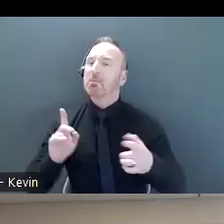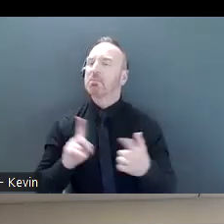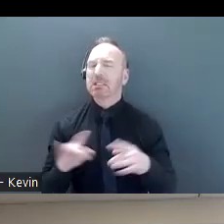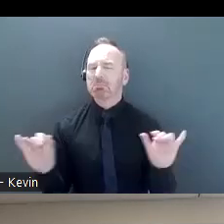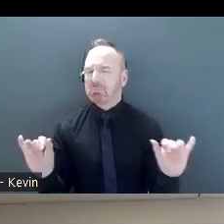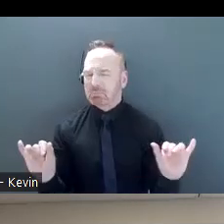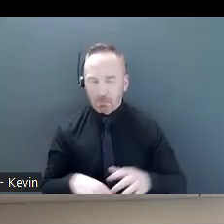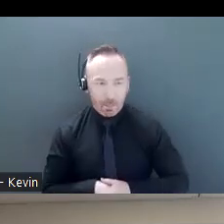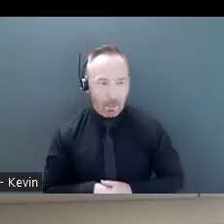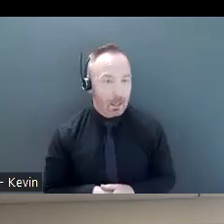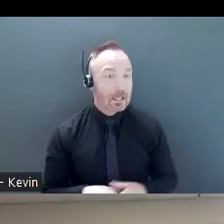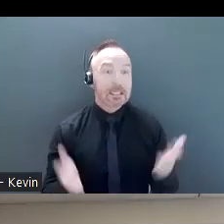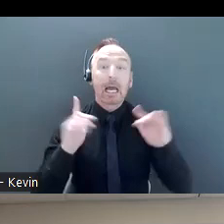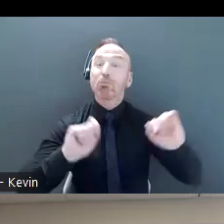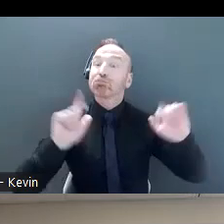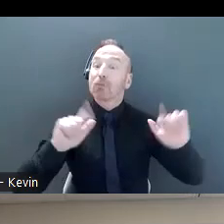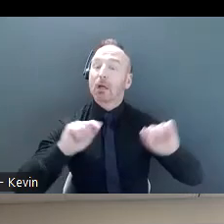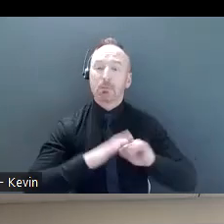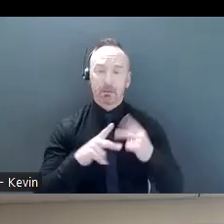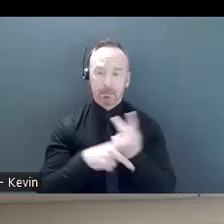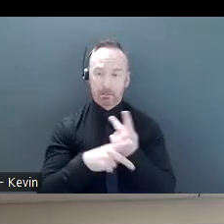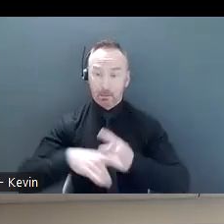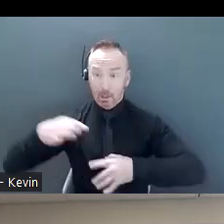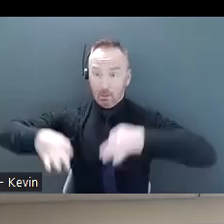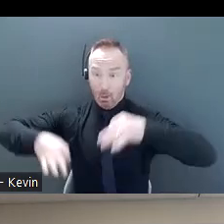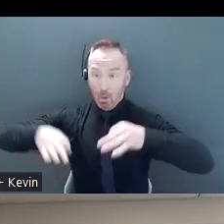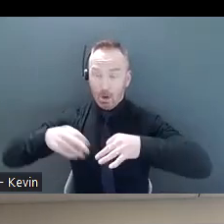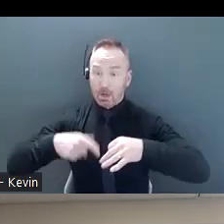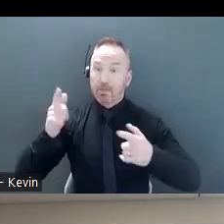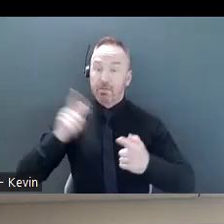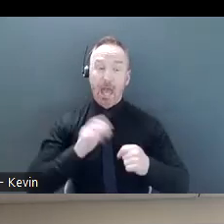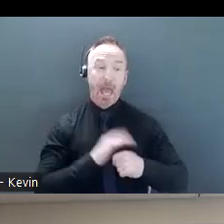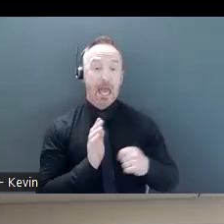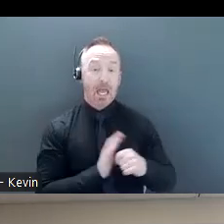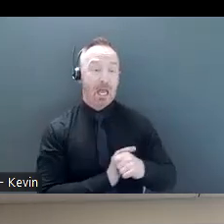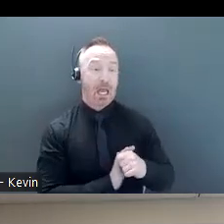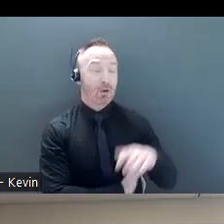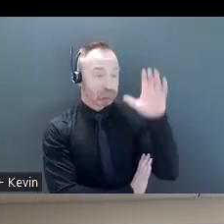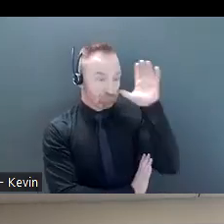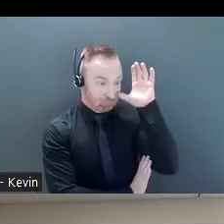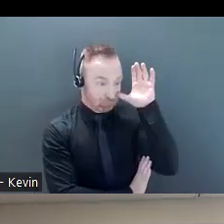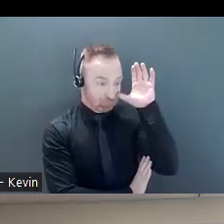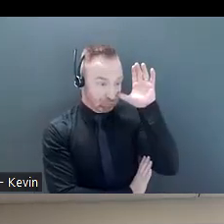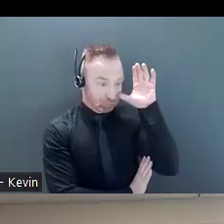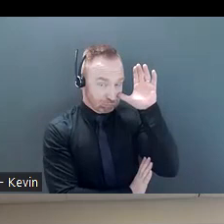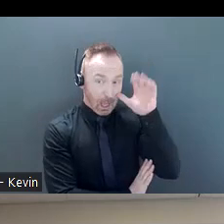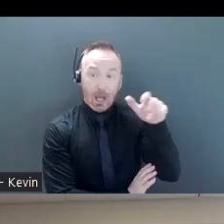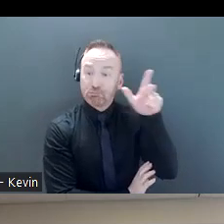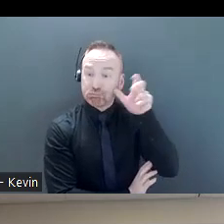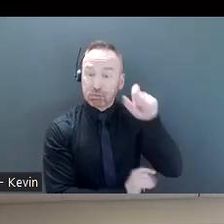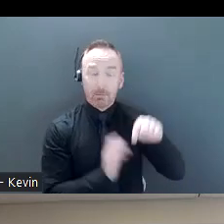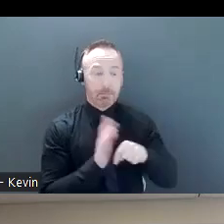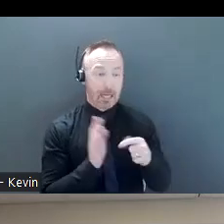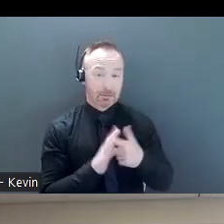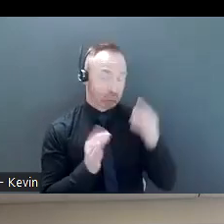next screen, it's what is the test? How does a court make a decision of what should happen to the grandchildren? And the